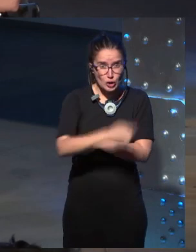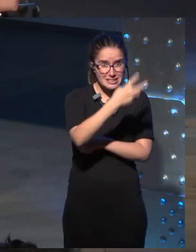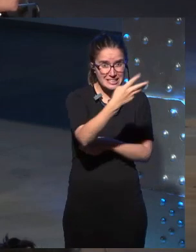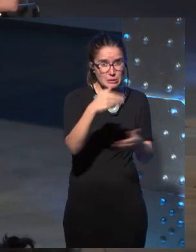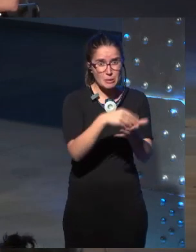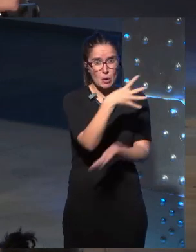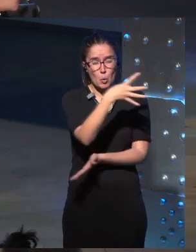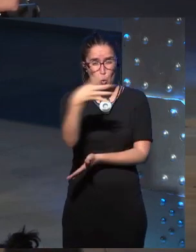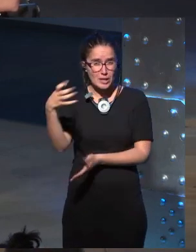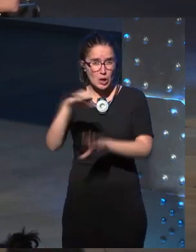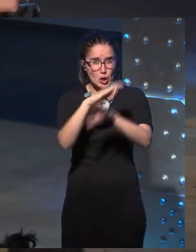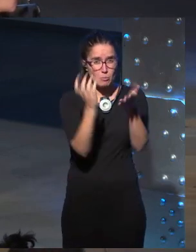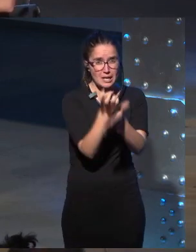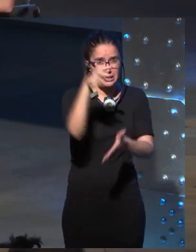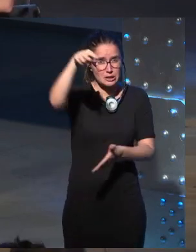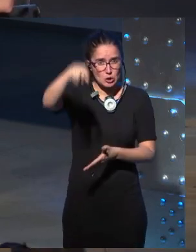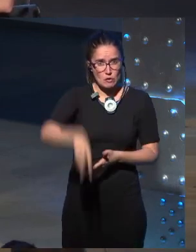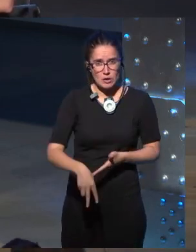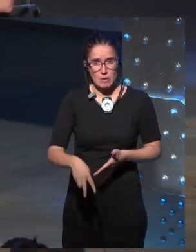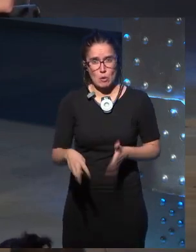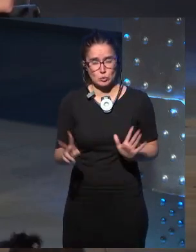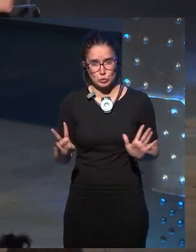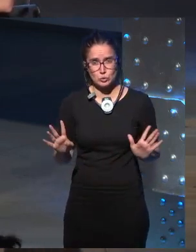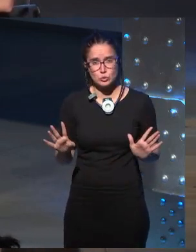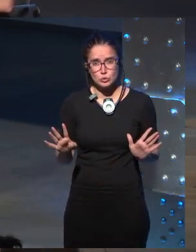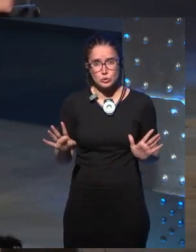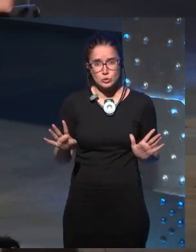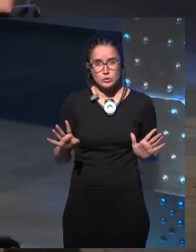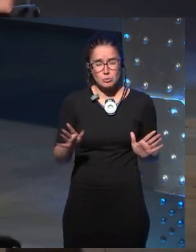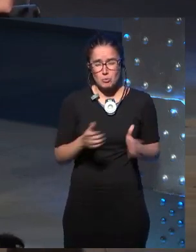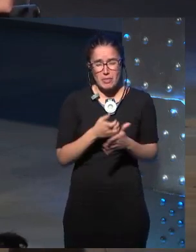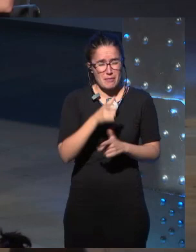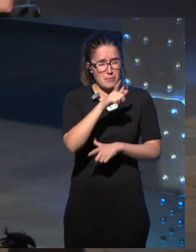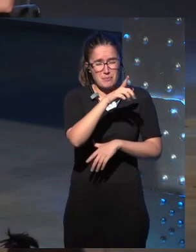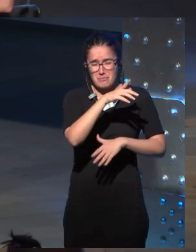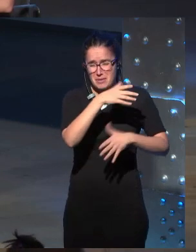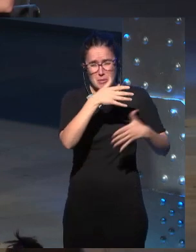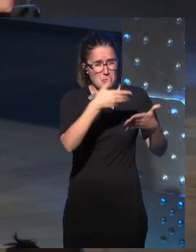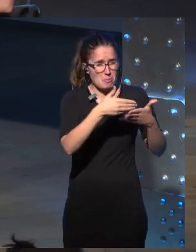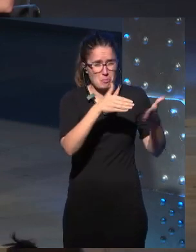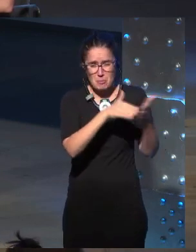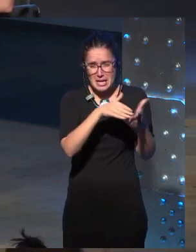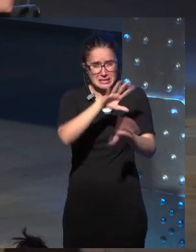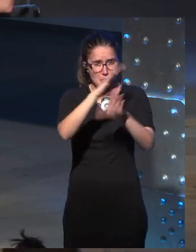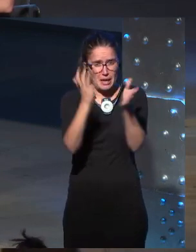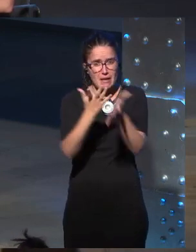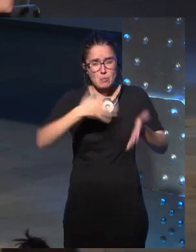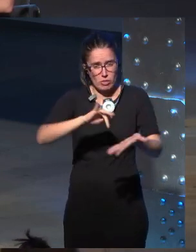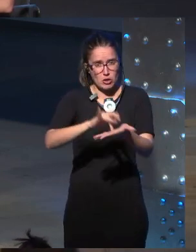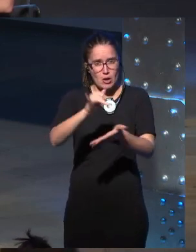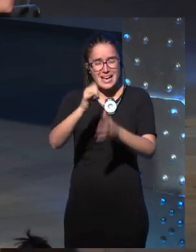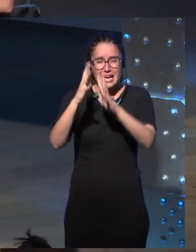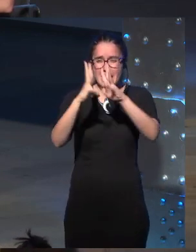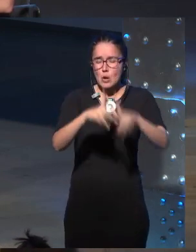more. There are tens of thousands of potential planets, and the estimate is that there actually are about,